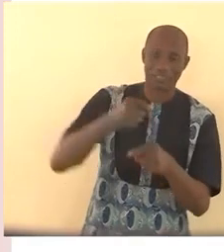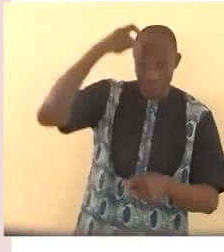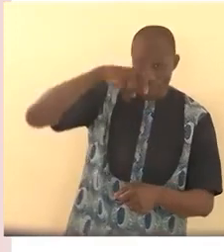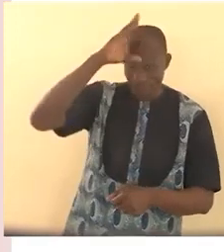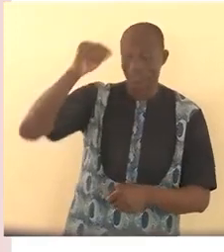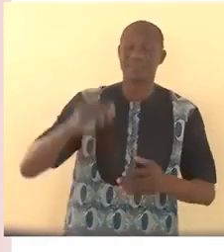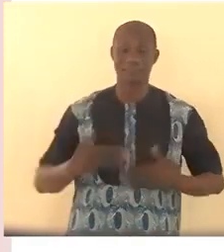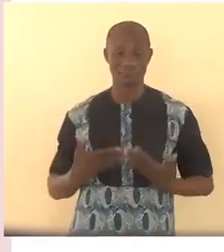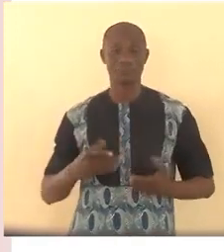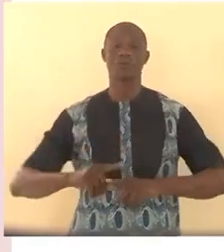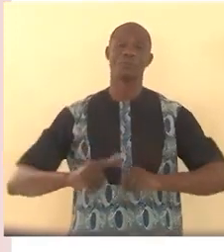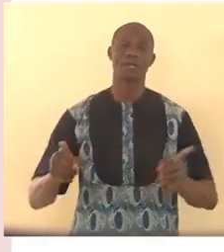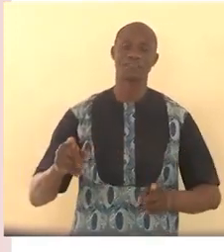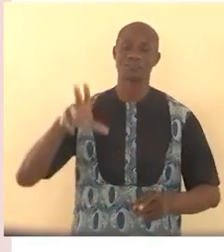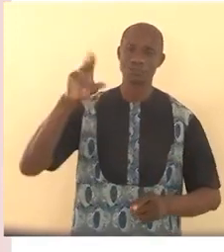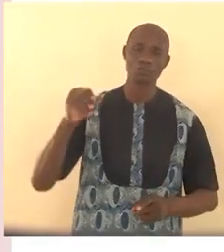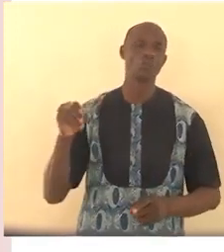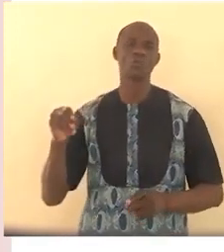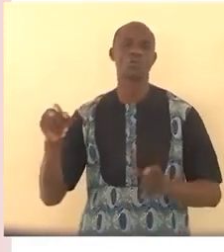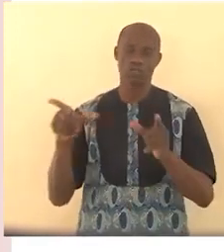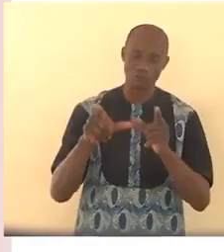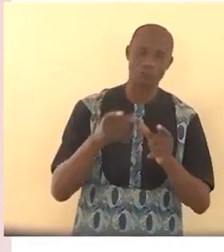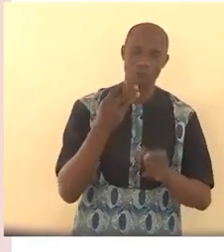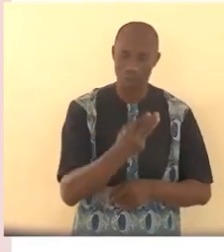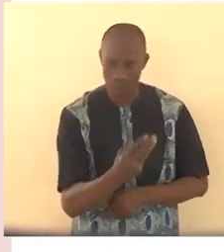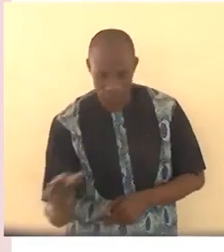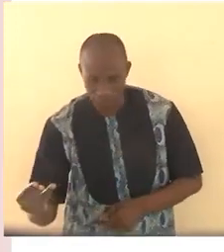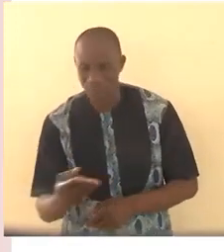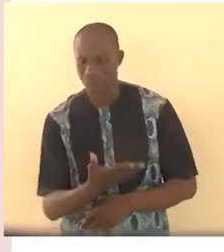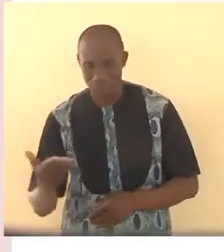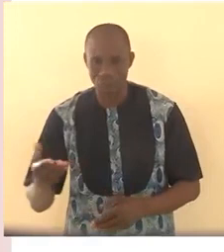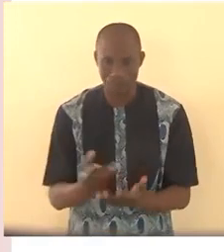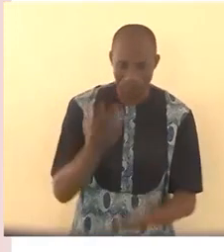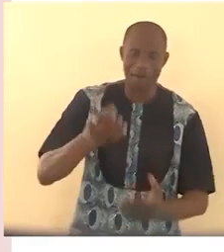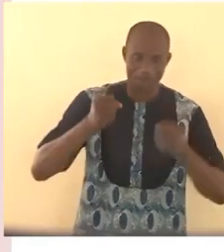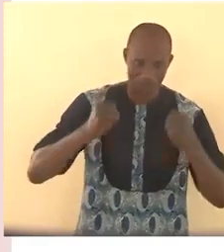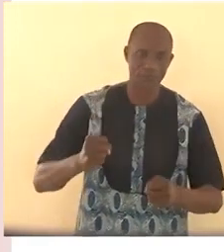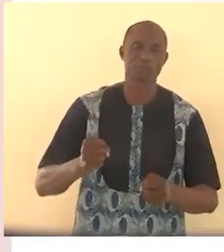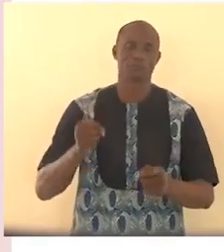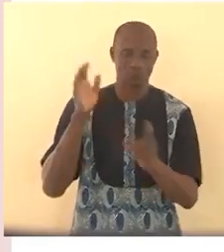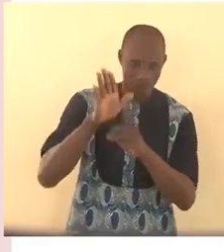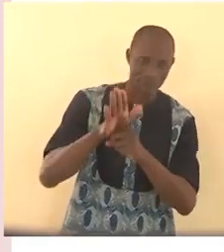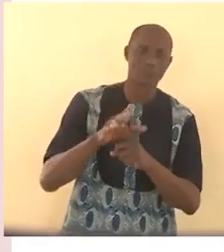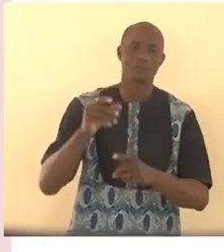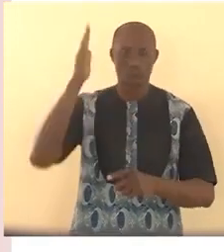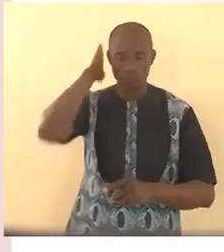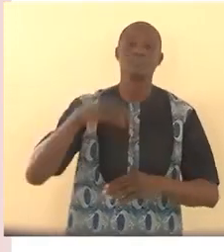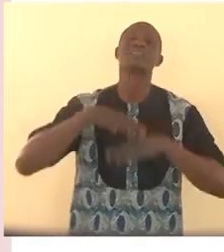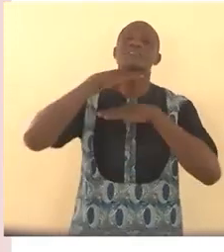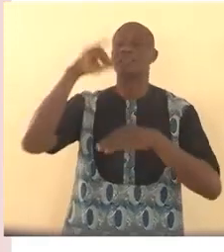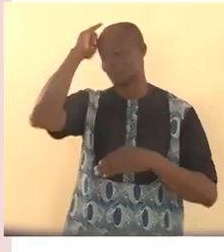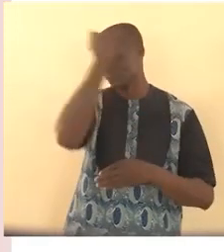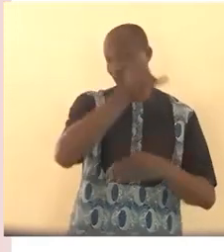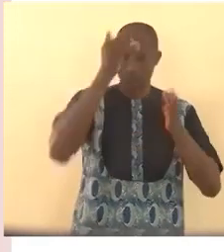a wise man happy, but no amount of material wealth and power or fame and prestige will